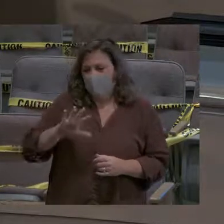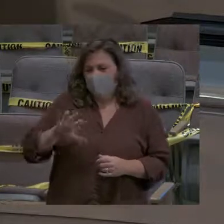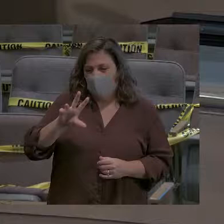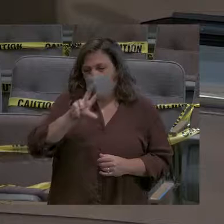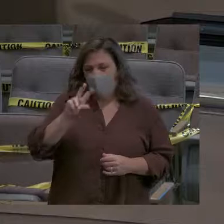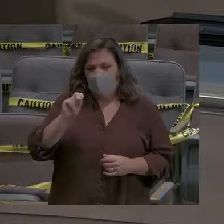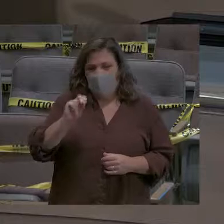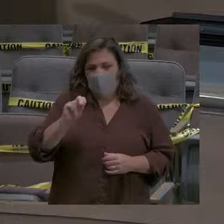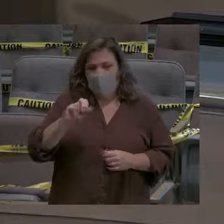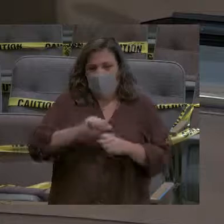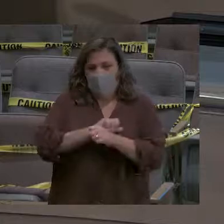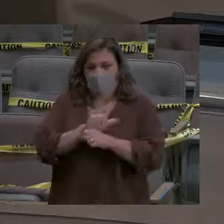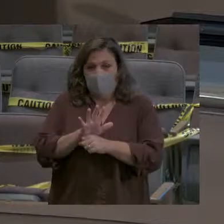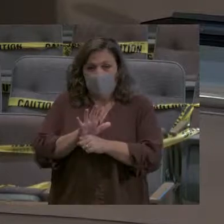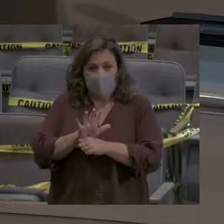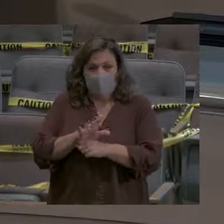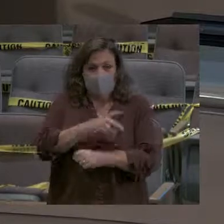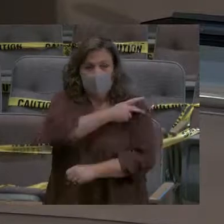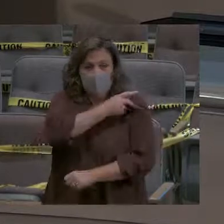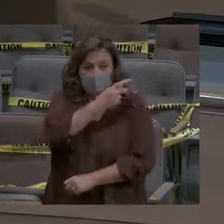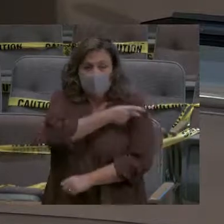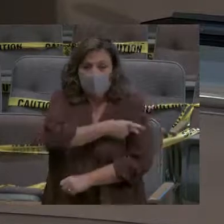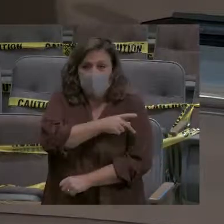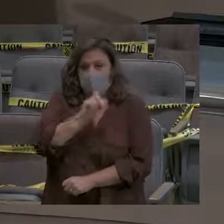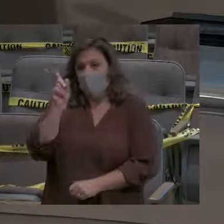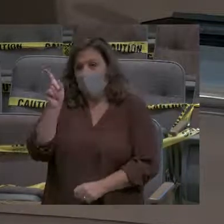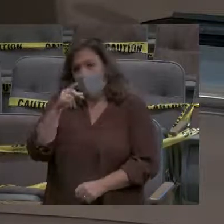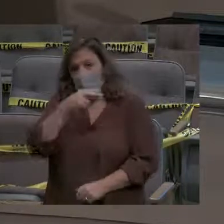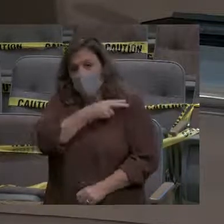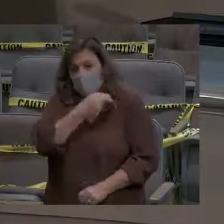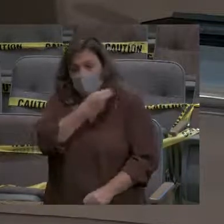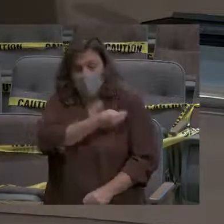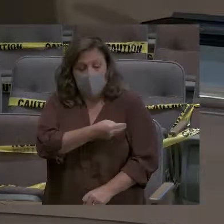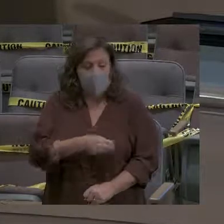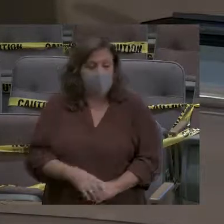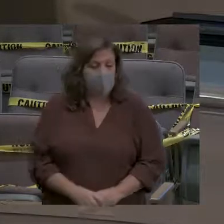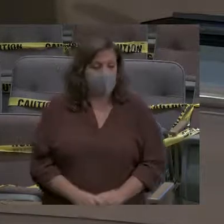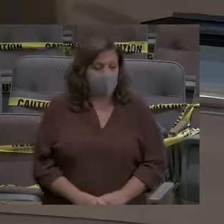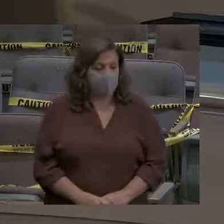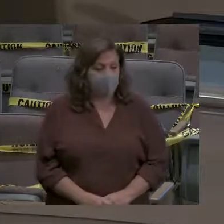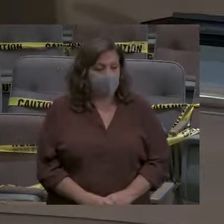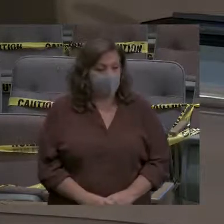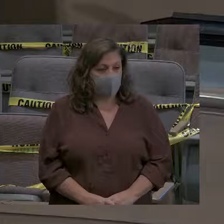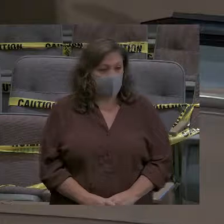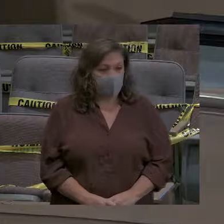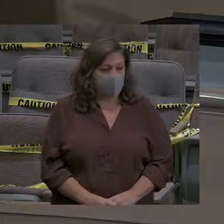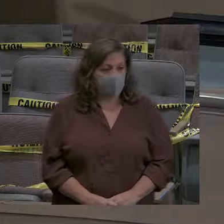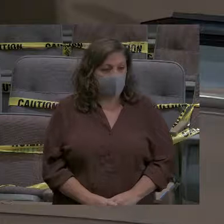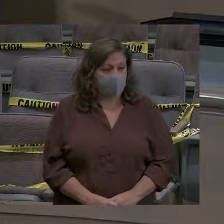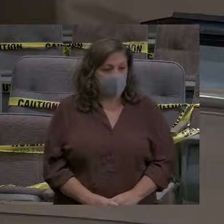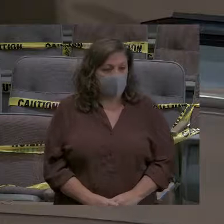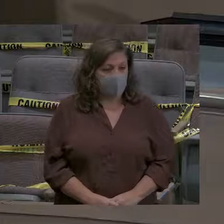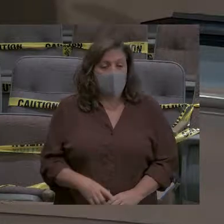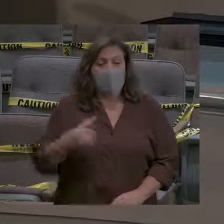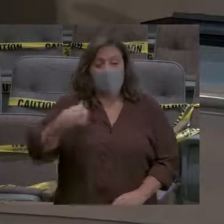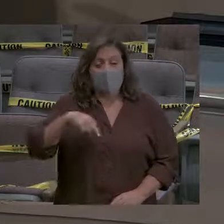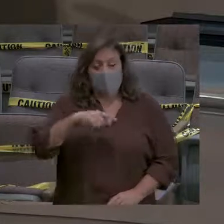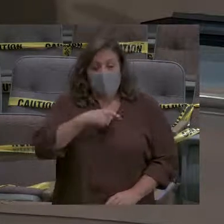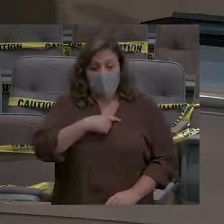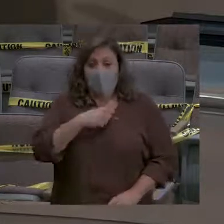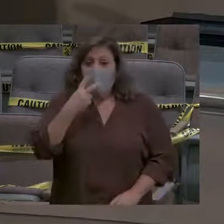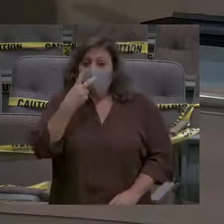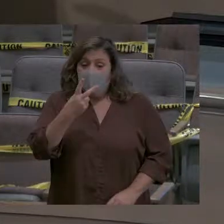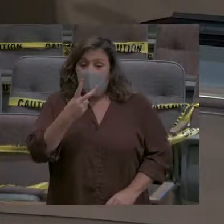patients at Phoebe, Maine, and concordantly, we saw the number of